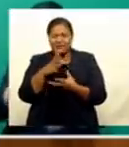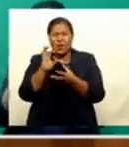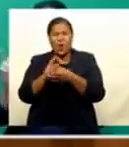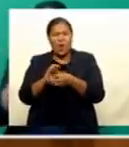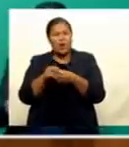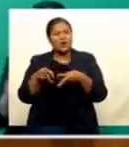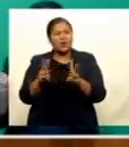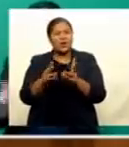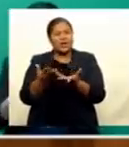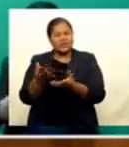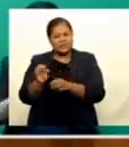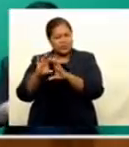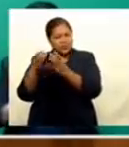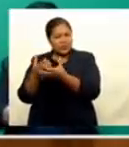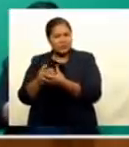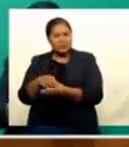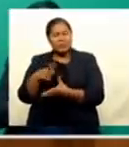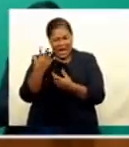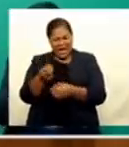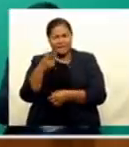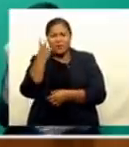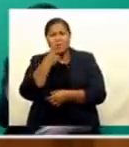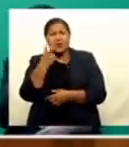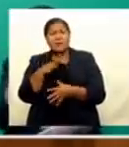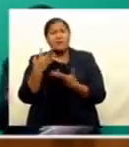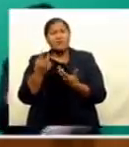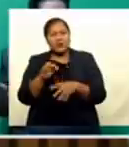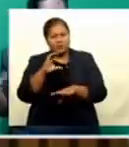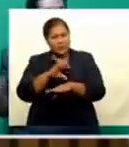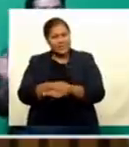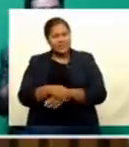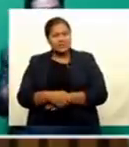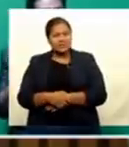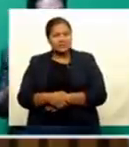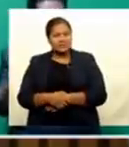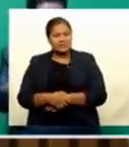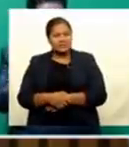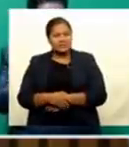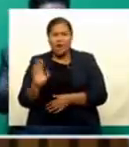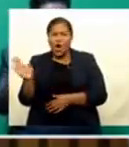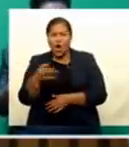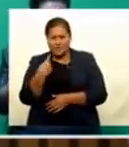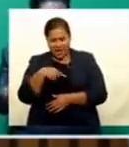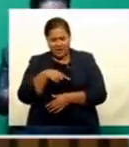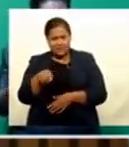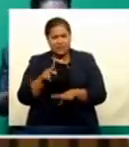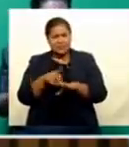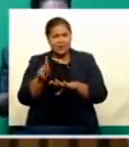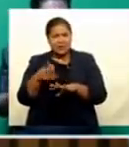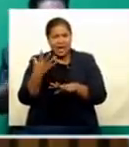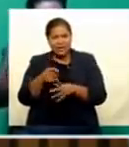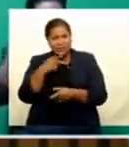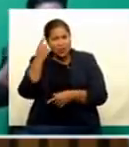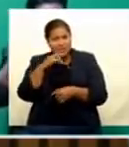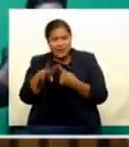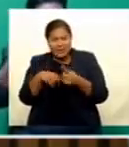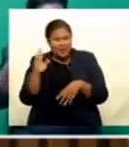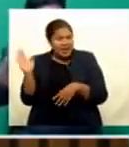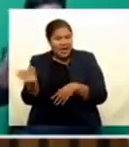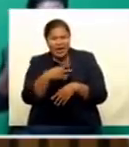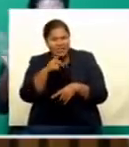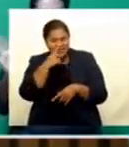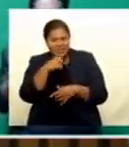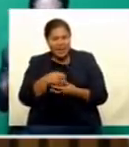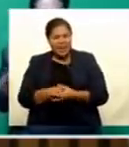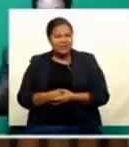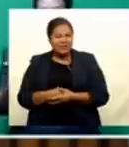in clusters and have it monitored by the police if you want to. All of us in this parliament have to be concerned about everybody. Whether